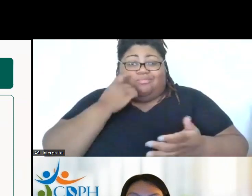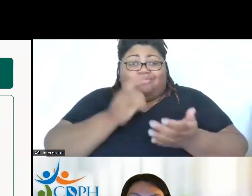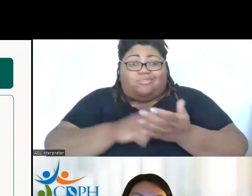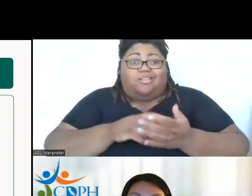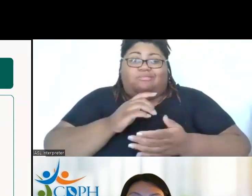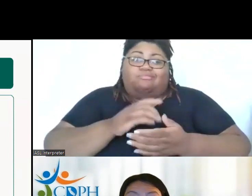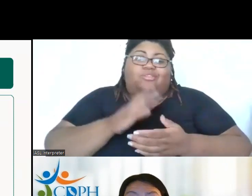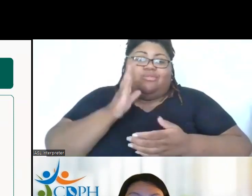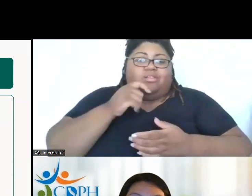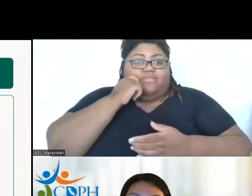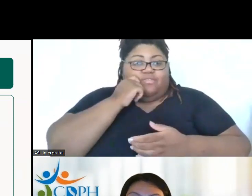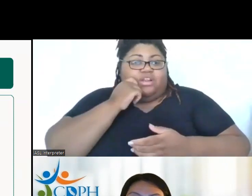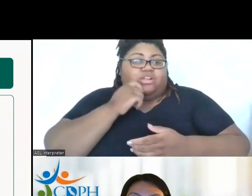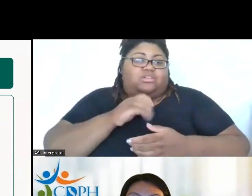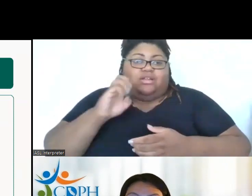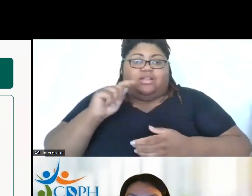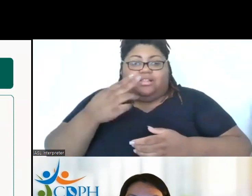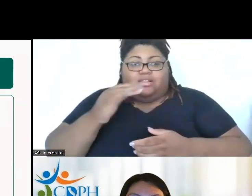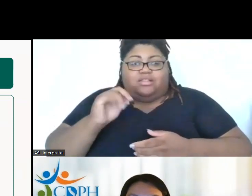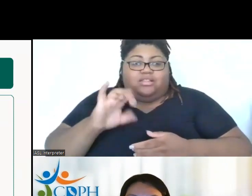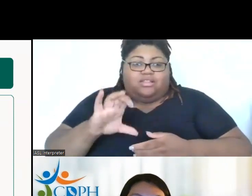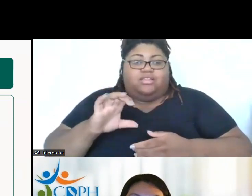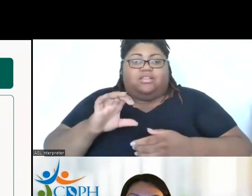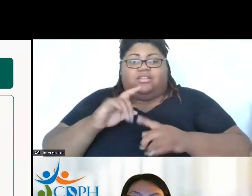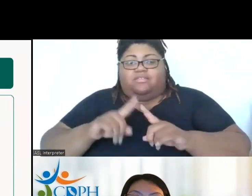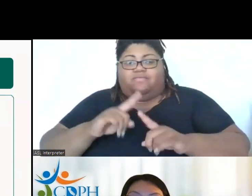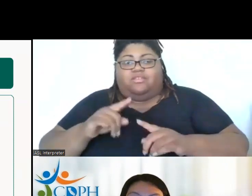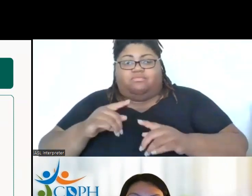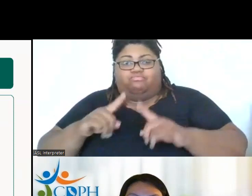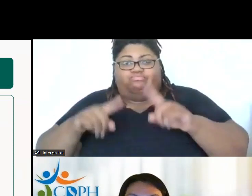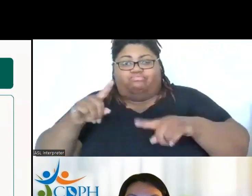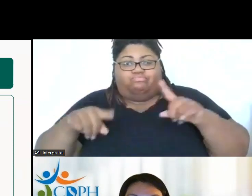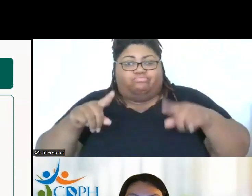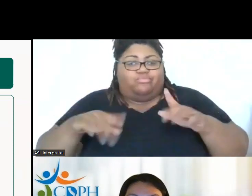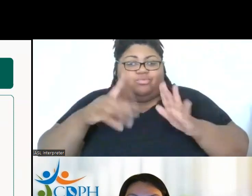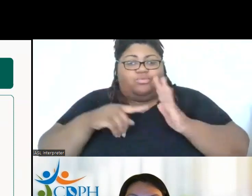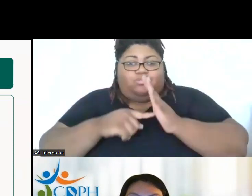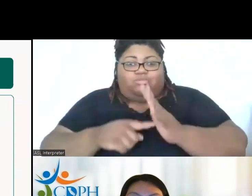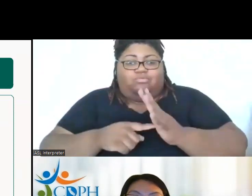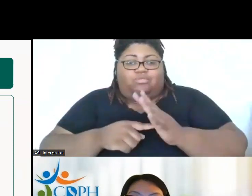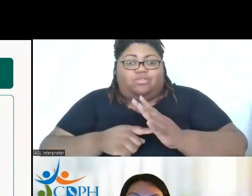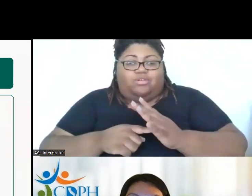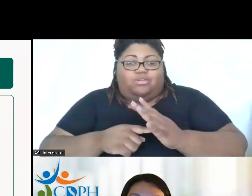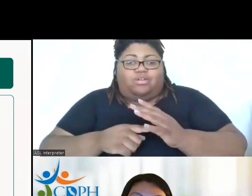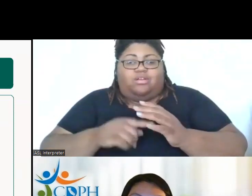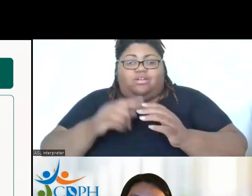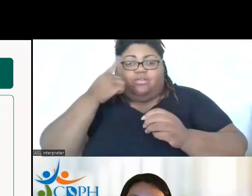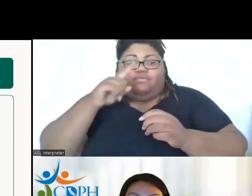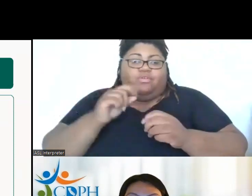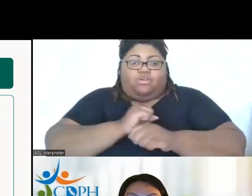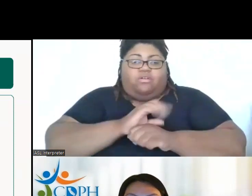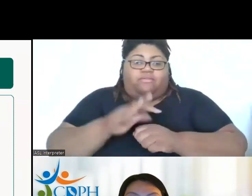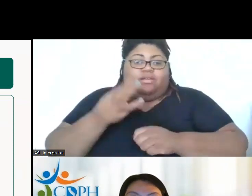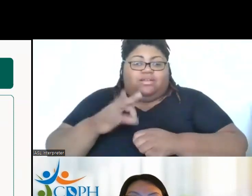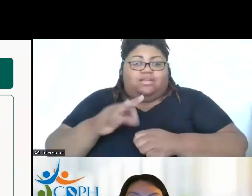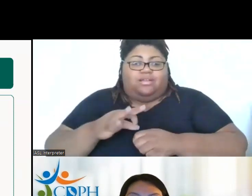ethnic, socioeconomic, and age disparities when it came to treatment, as we saw with all the other aspects of COVID-19. And that is bearing out